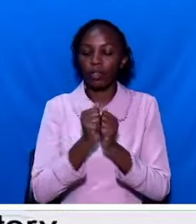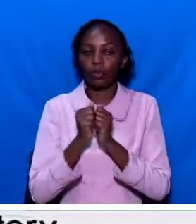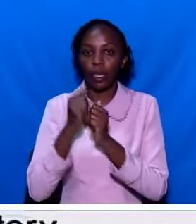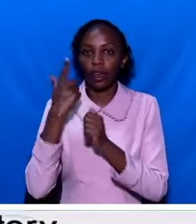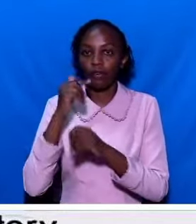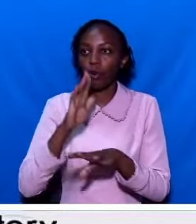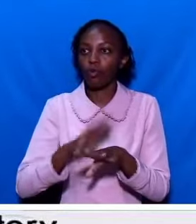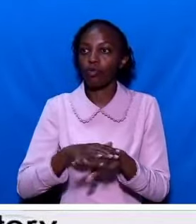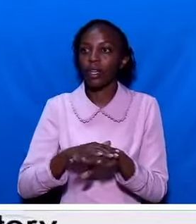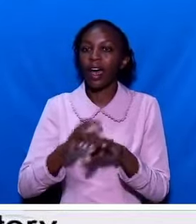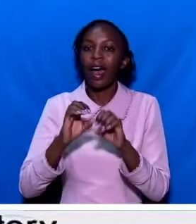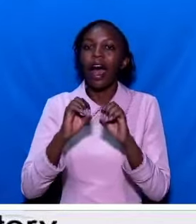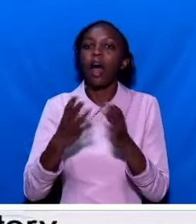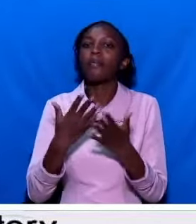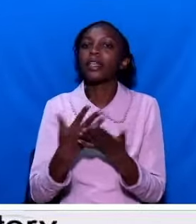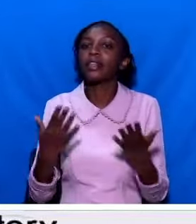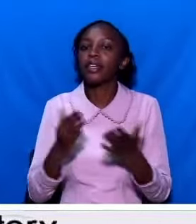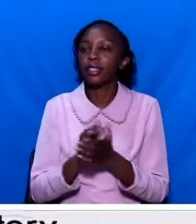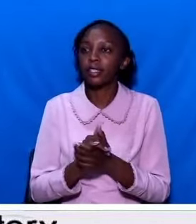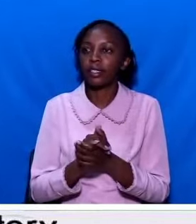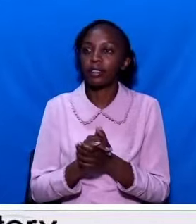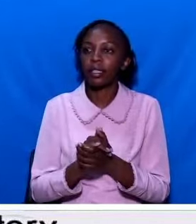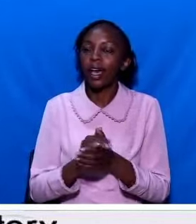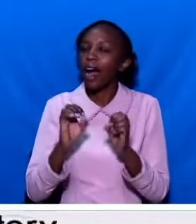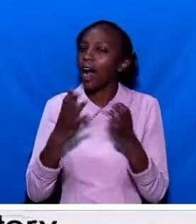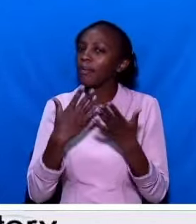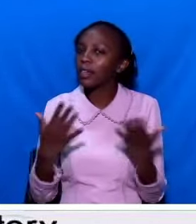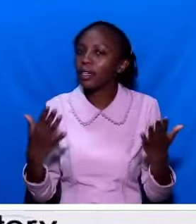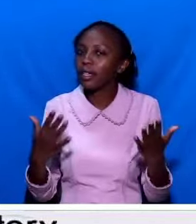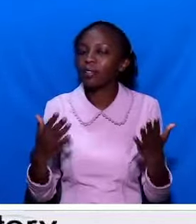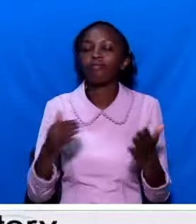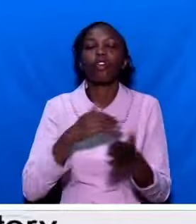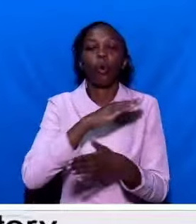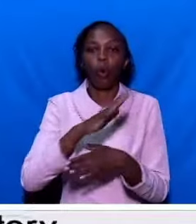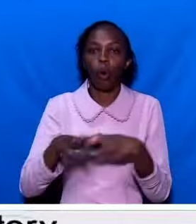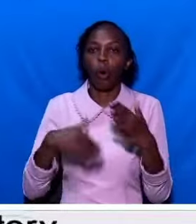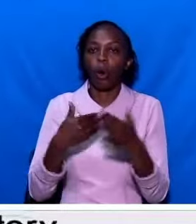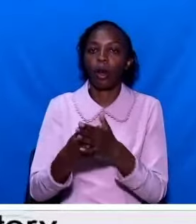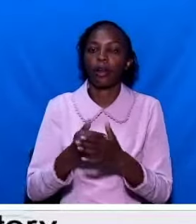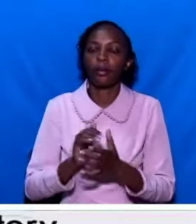many things? No, I can't hear you. How many things?